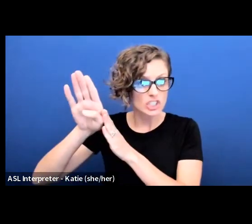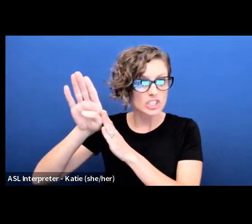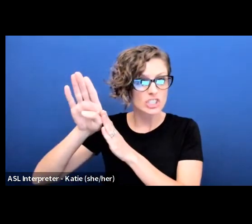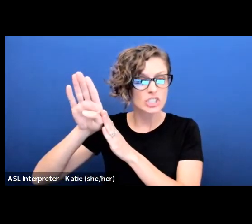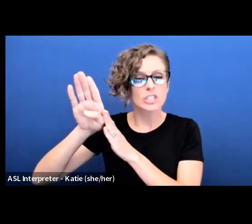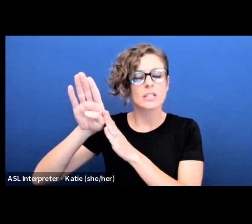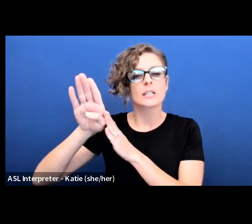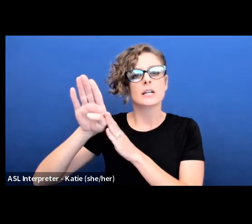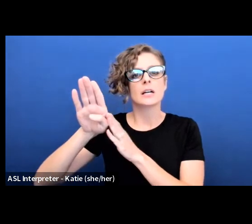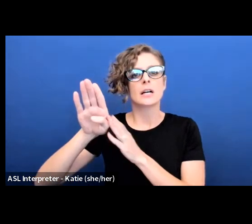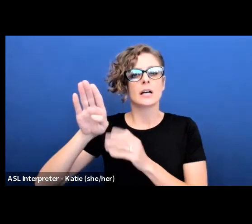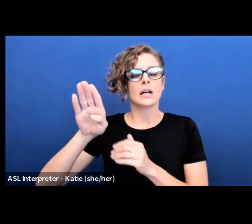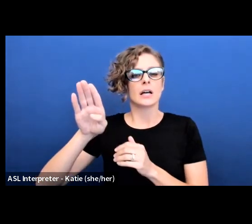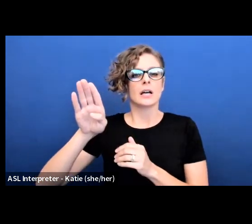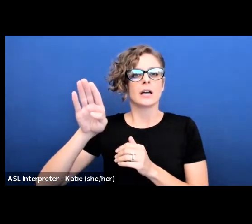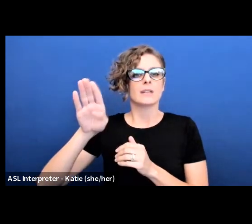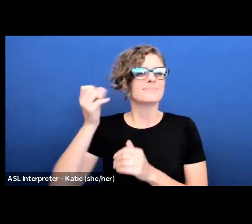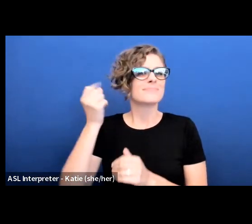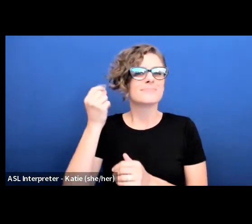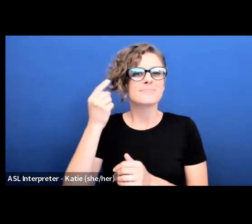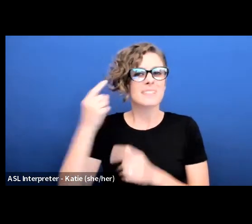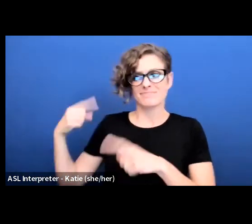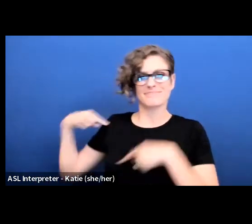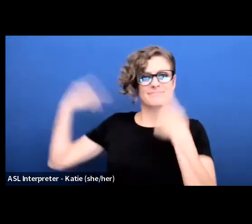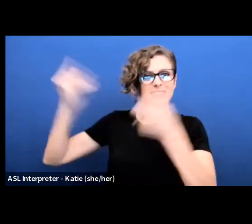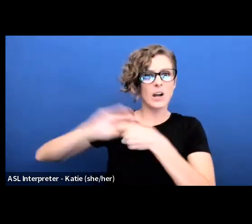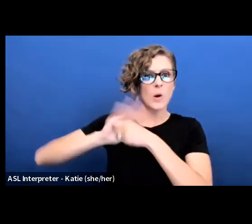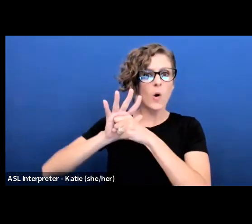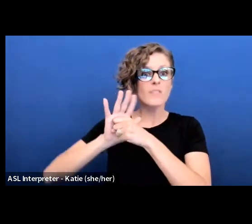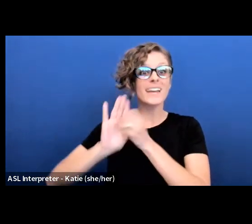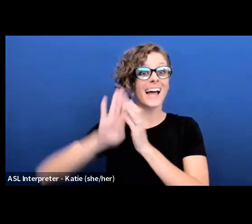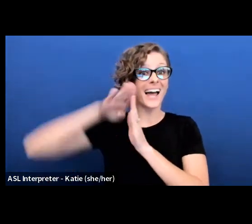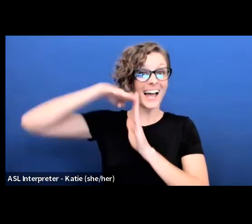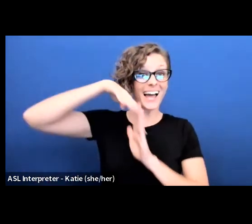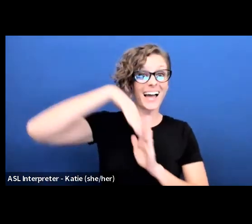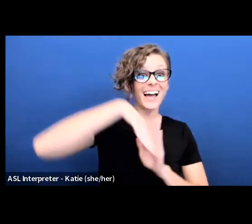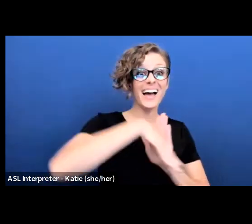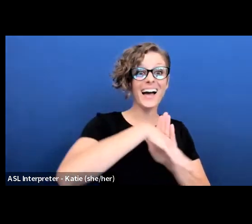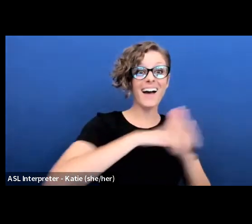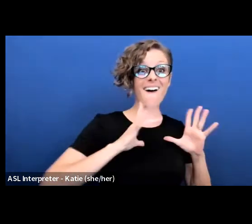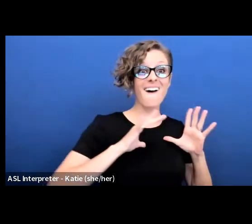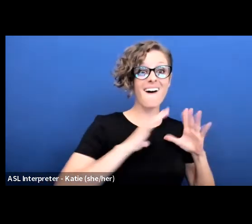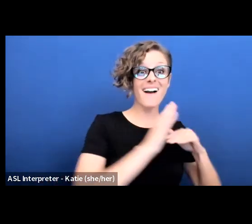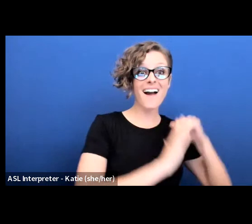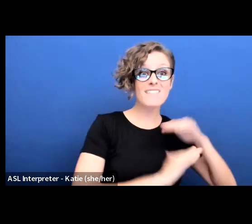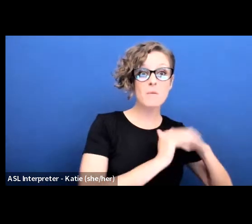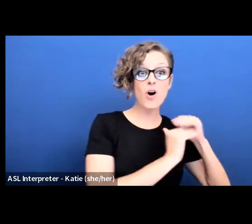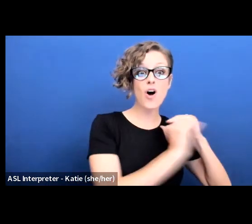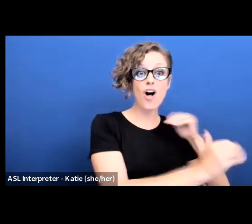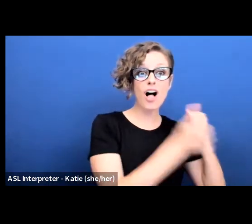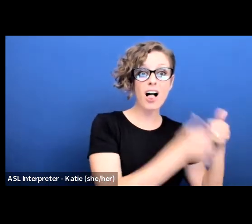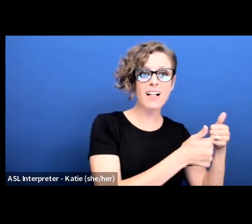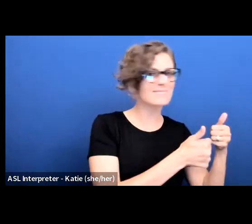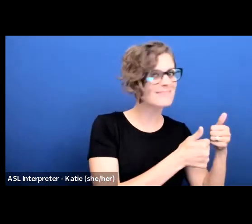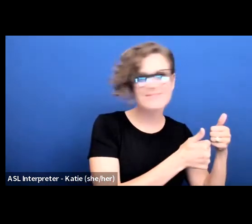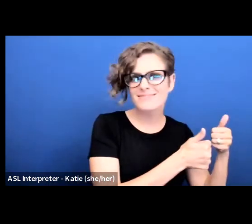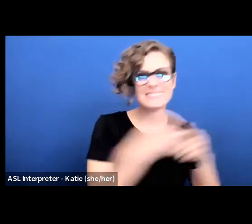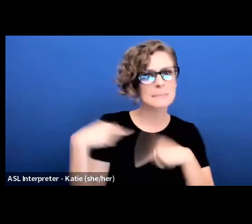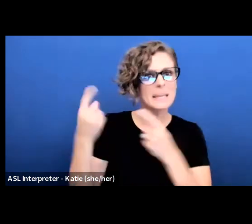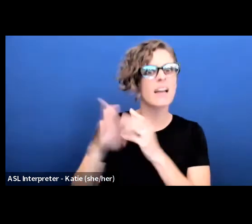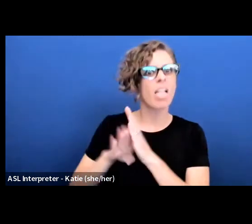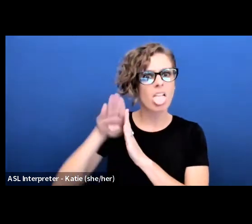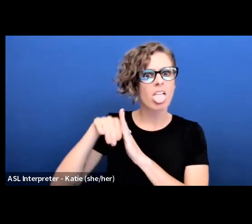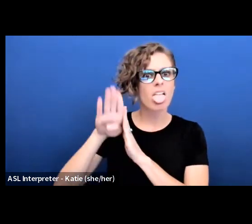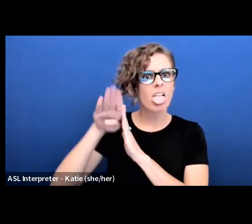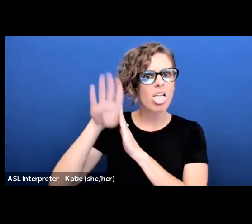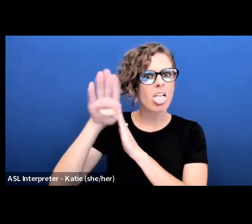it's sort of, we haven't come down to a level that feels comfortable. We're plateauing around, we're bouncing around with these hospitalizations